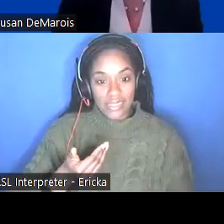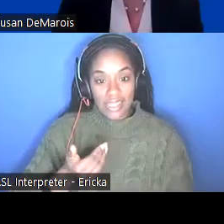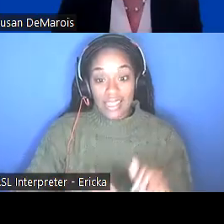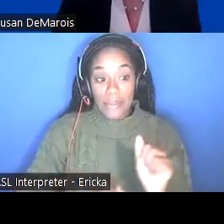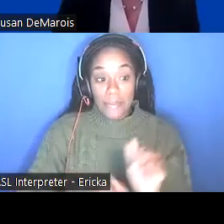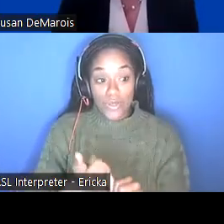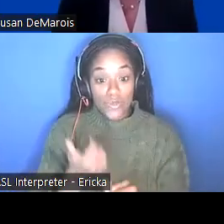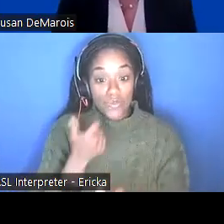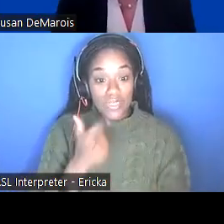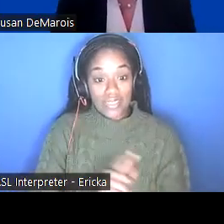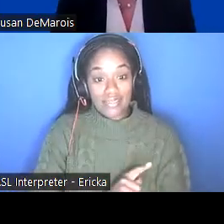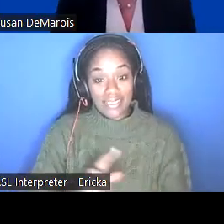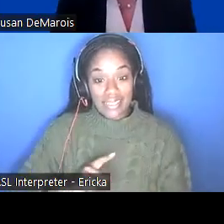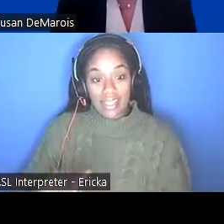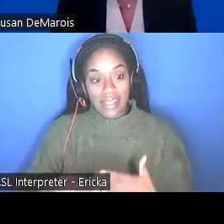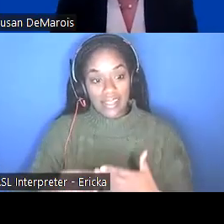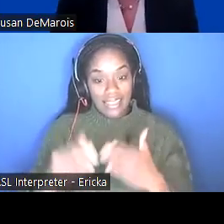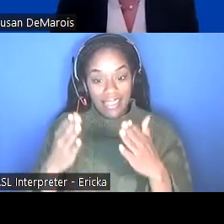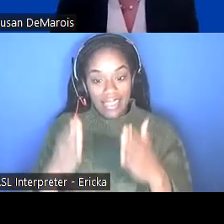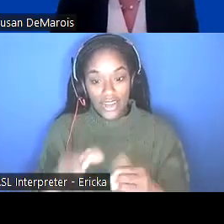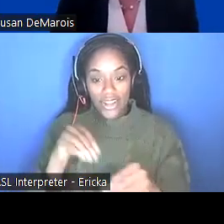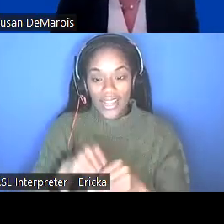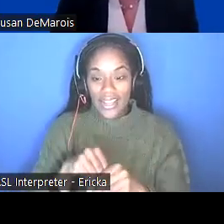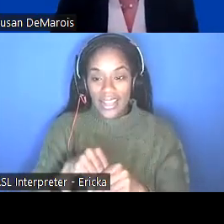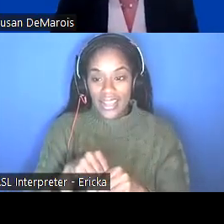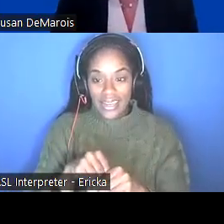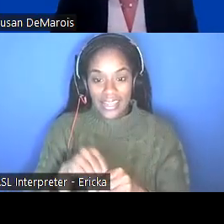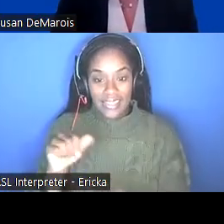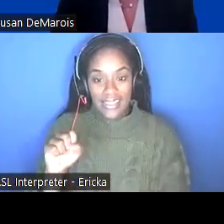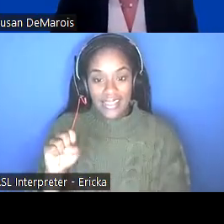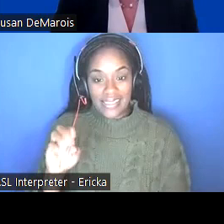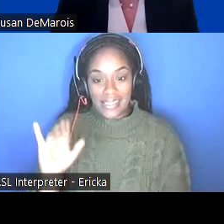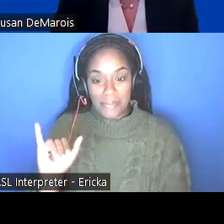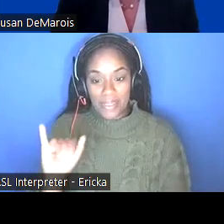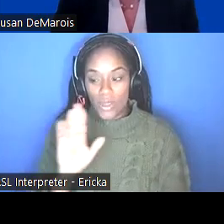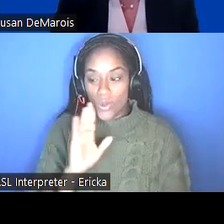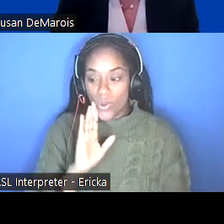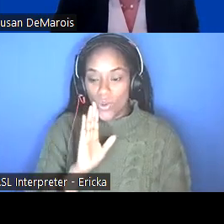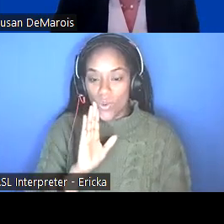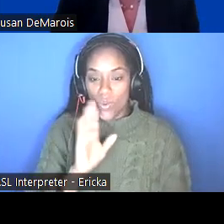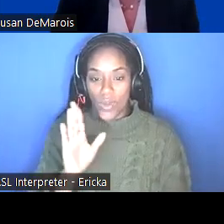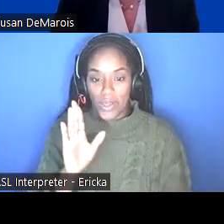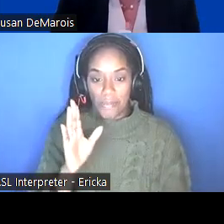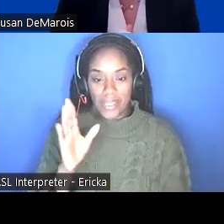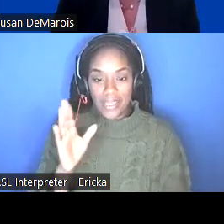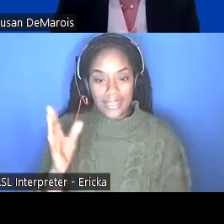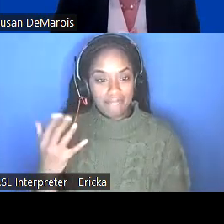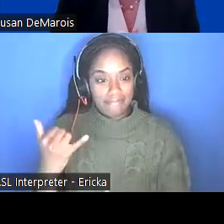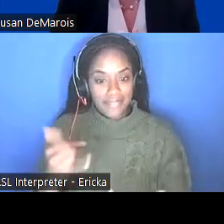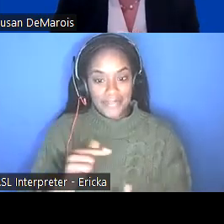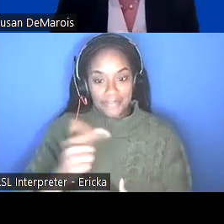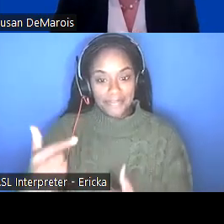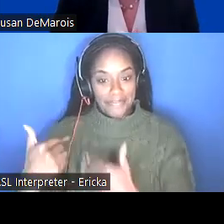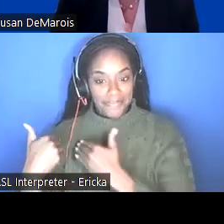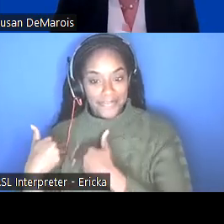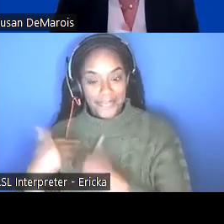recent legislative leader in the Assembly who will be carrying the baton for the aging and disability